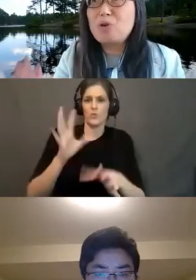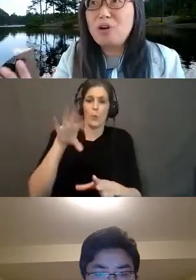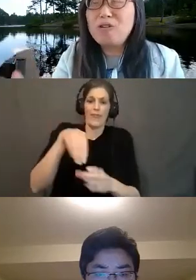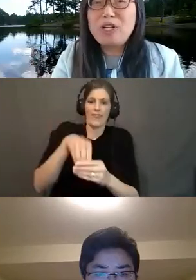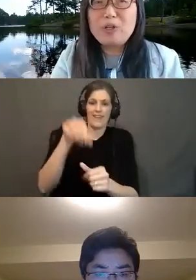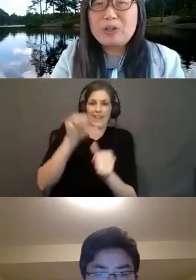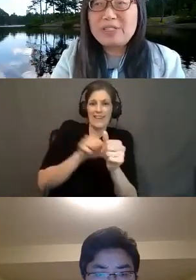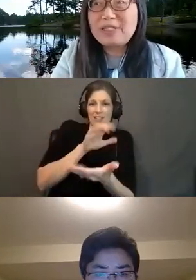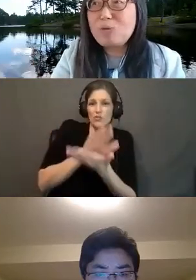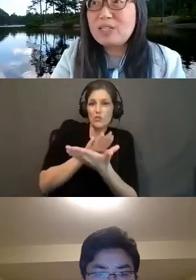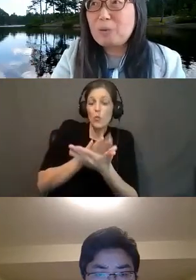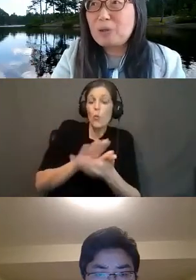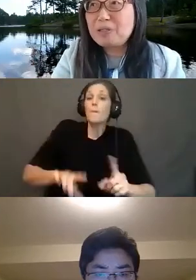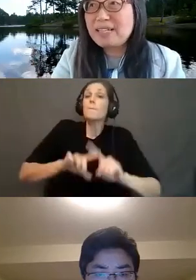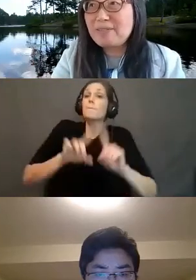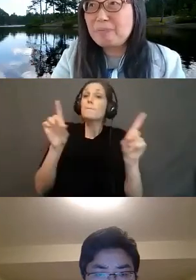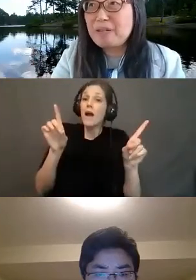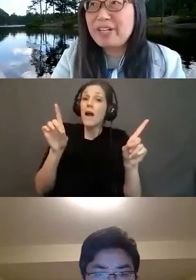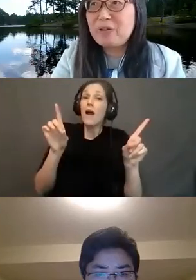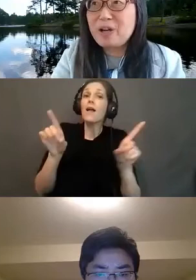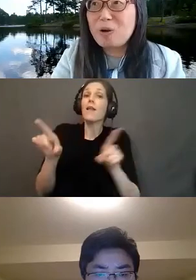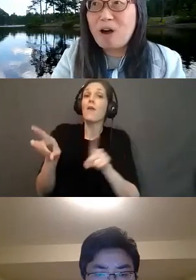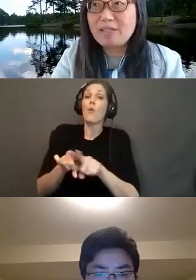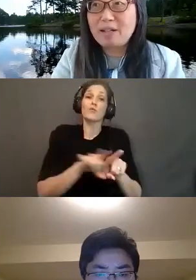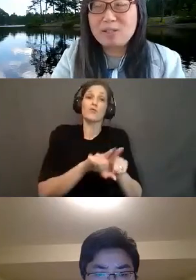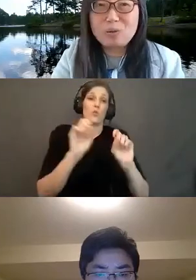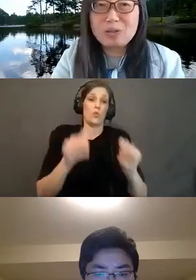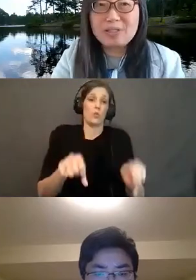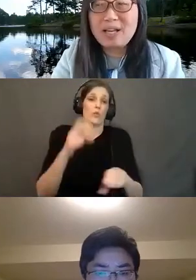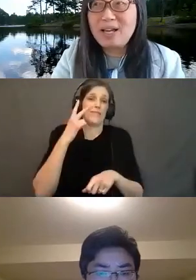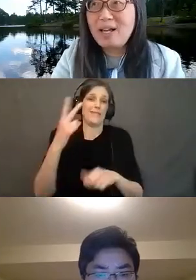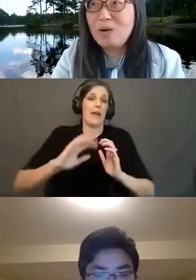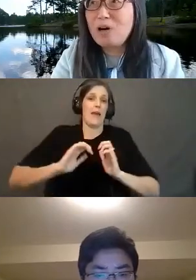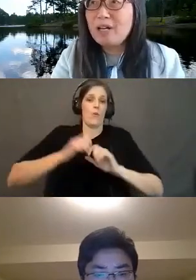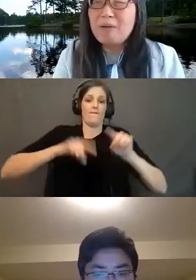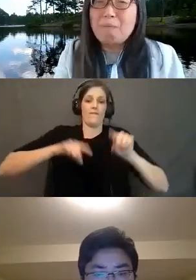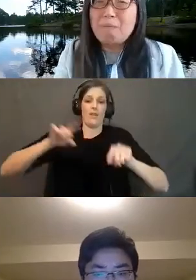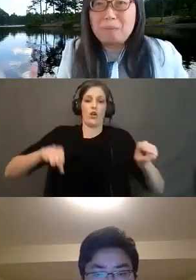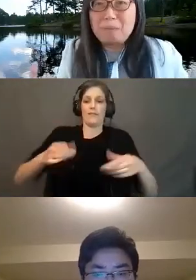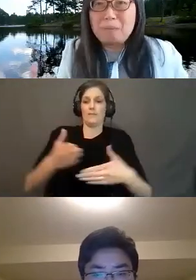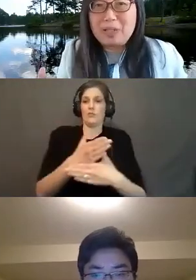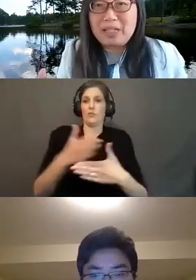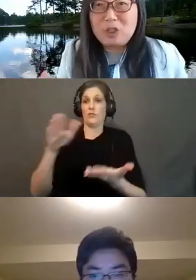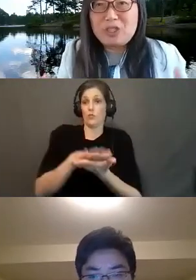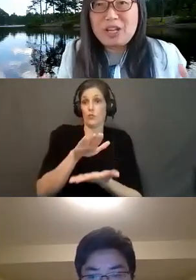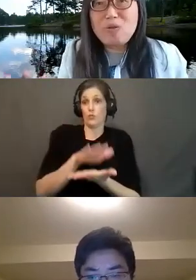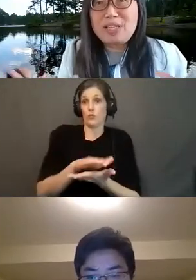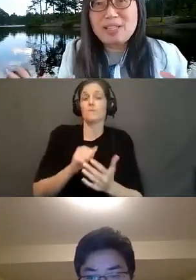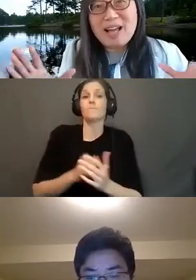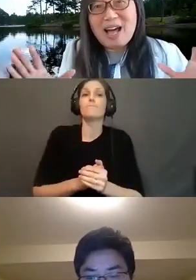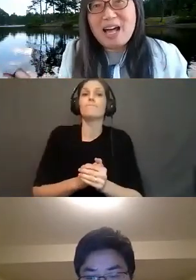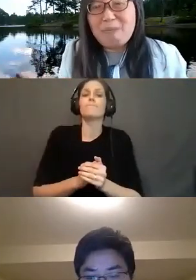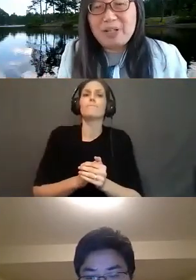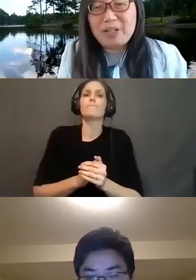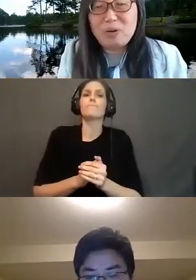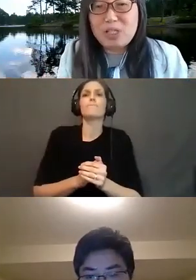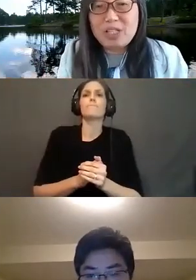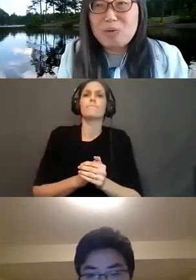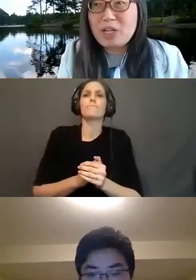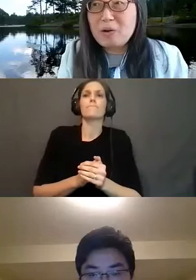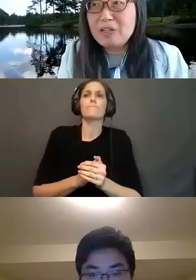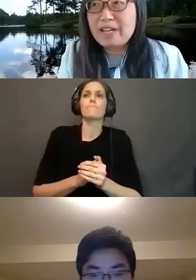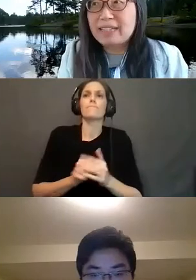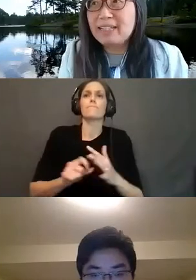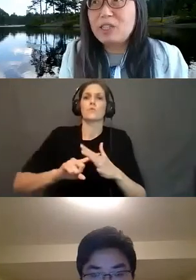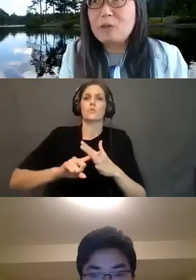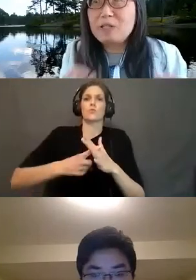but moreover, you could see whether the process may vary across all the schools. Well, to start with, we started